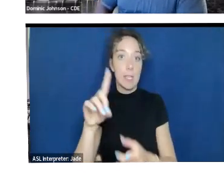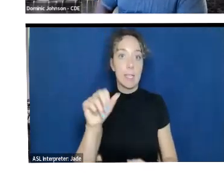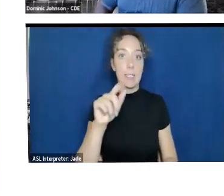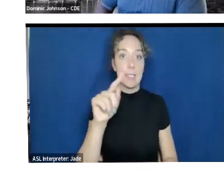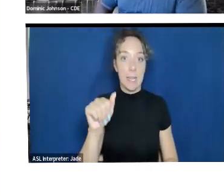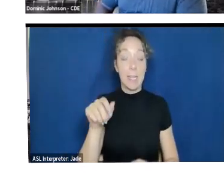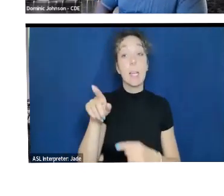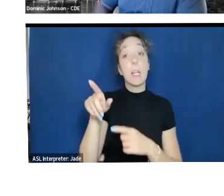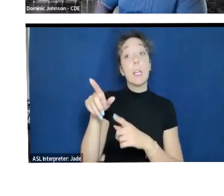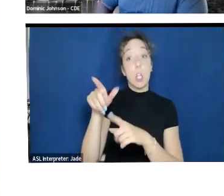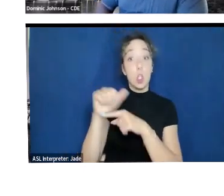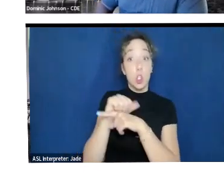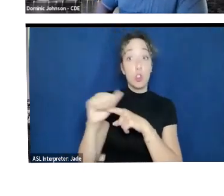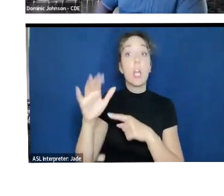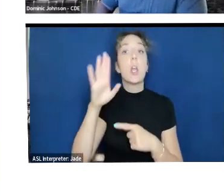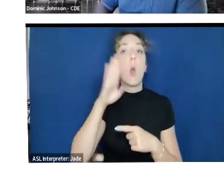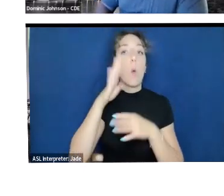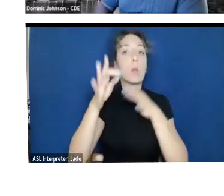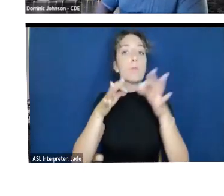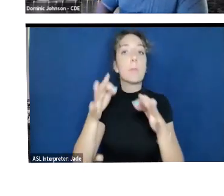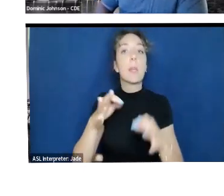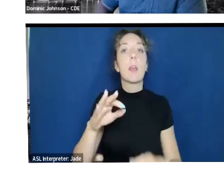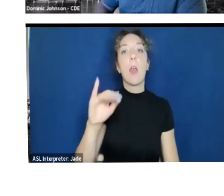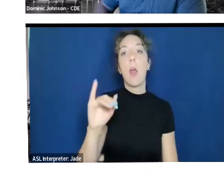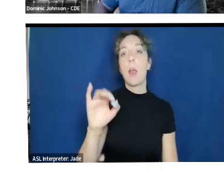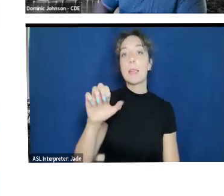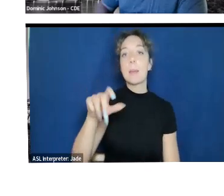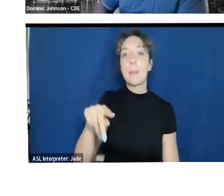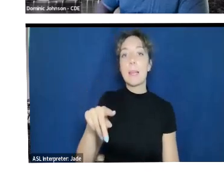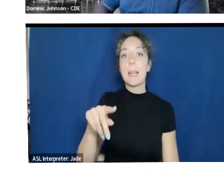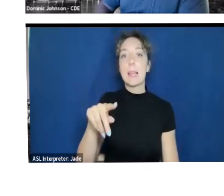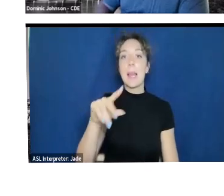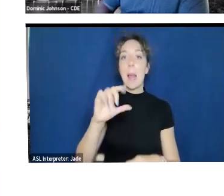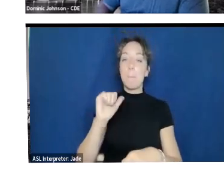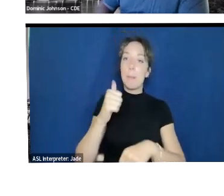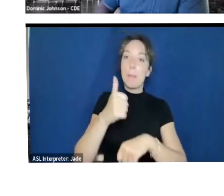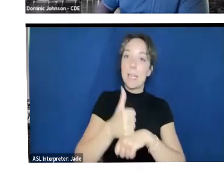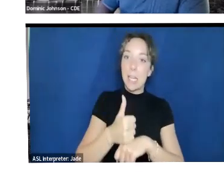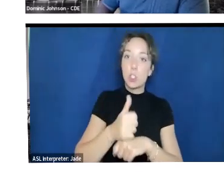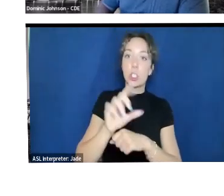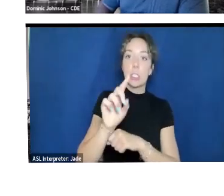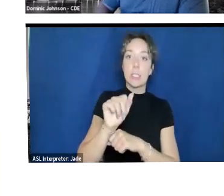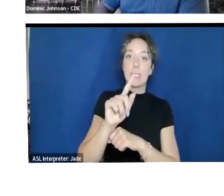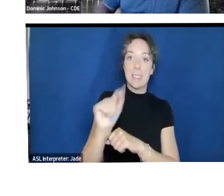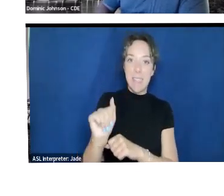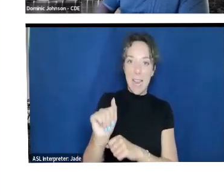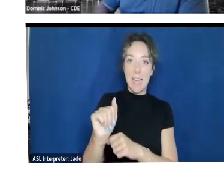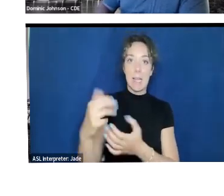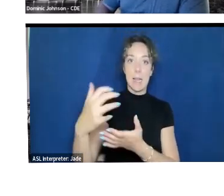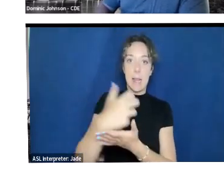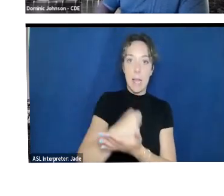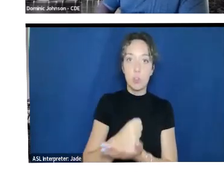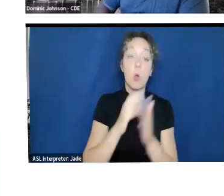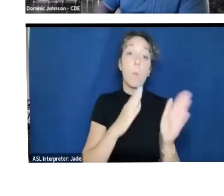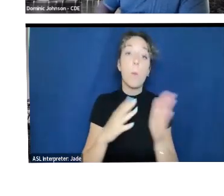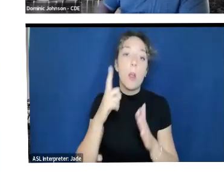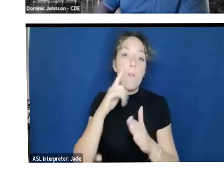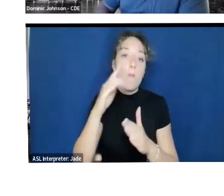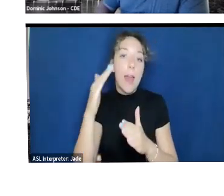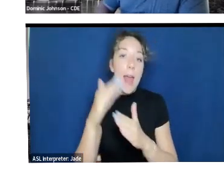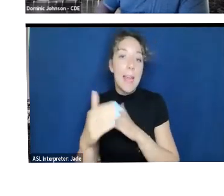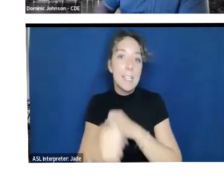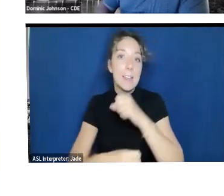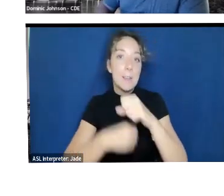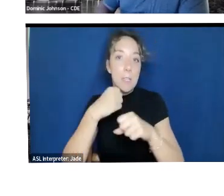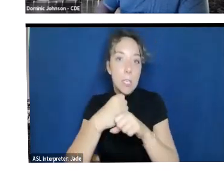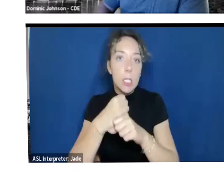cover IEP implementation data collection, preparing for the end of year, including end of year